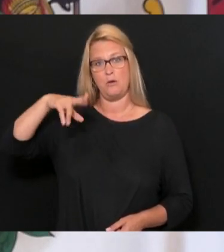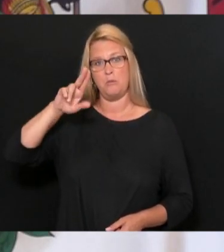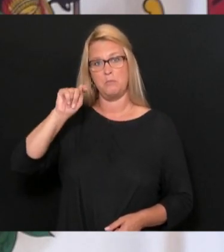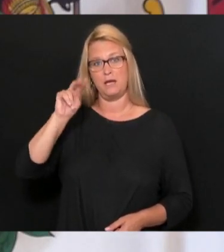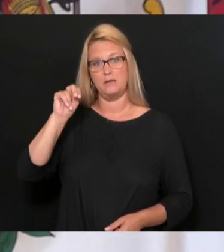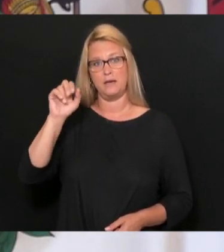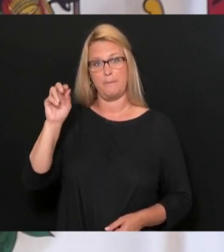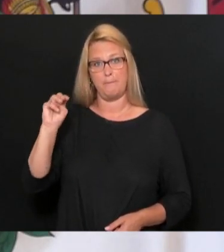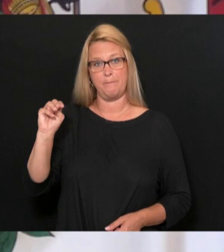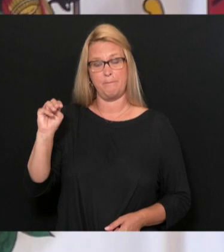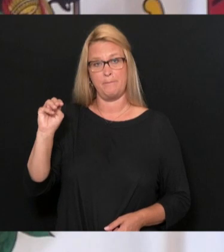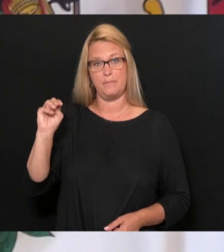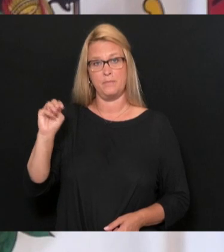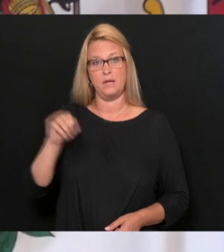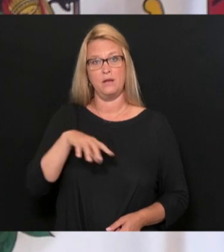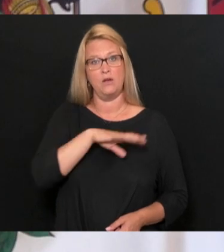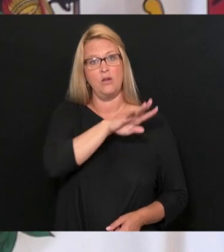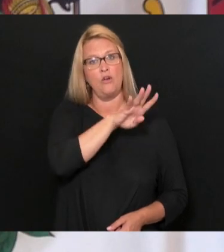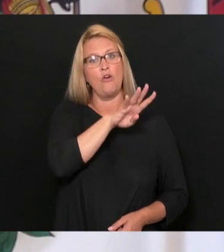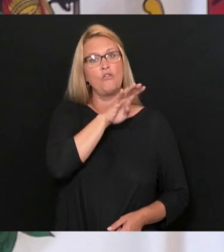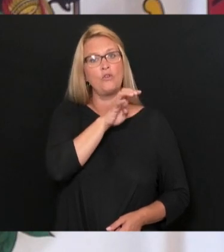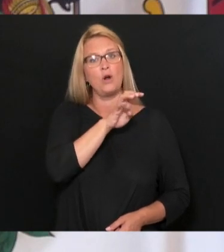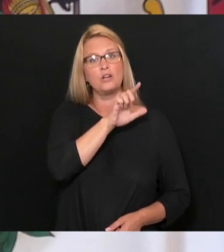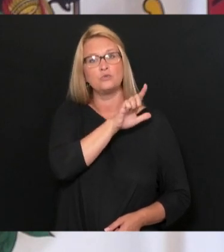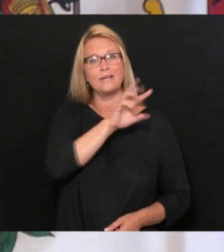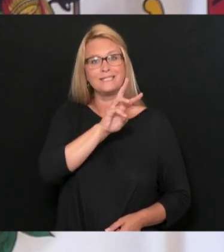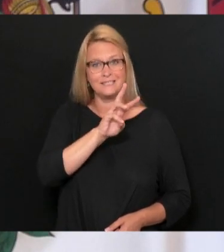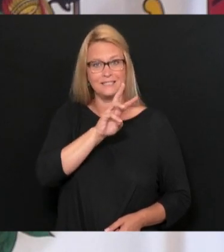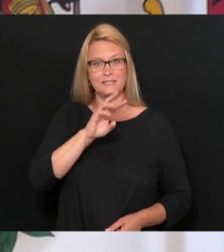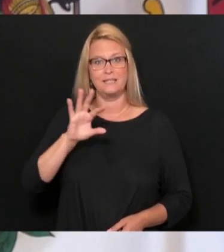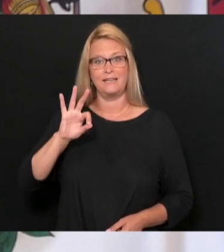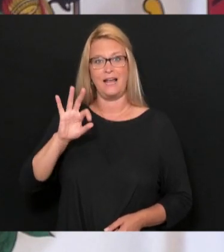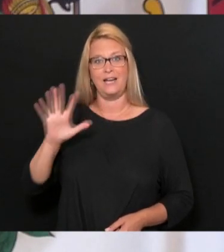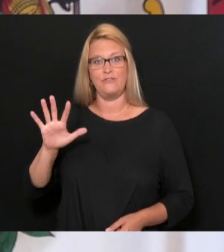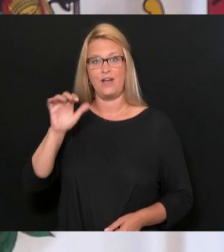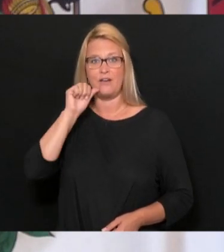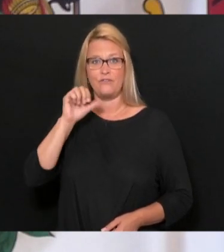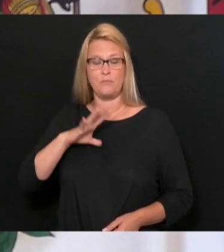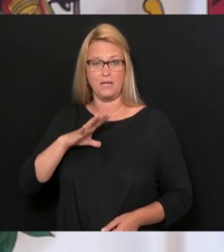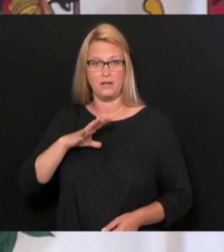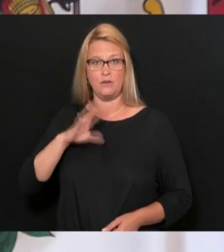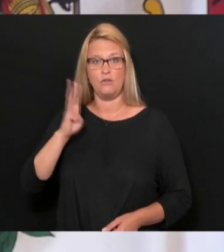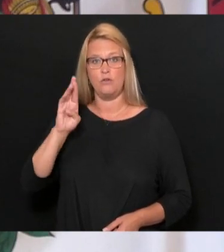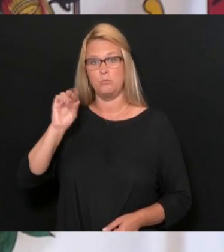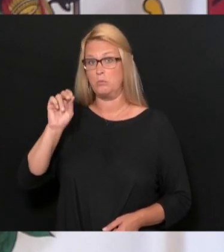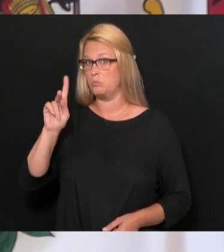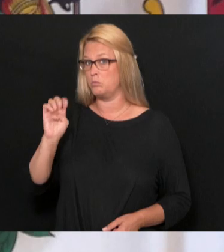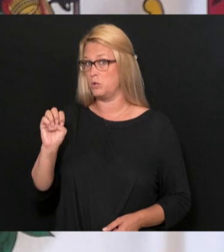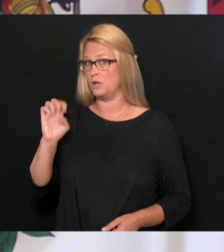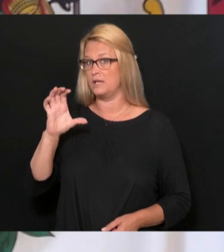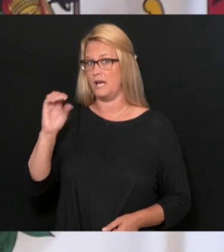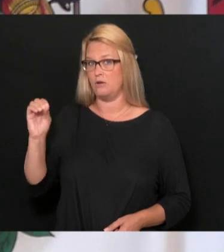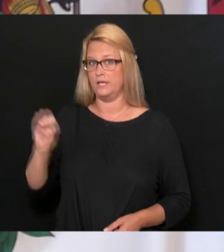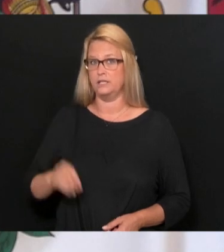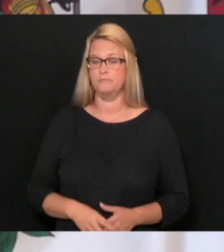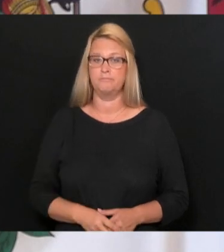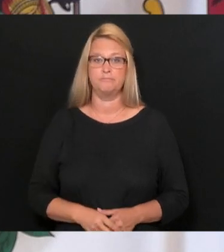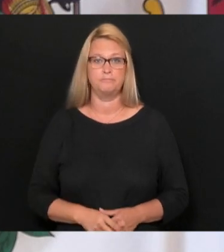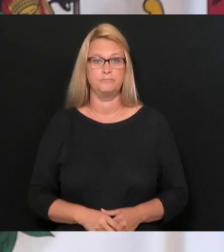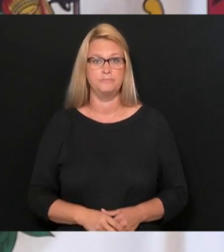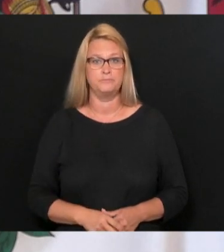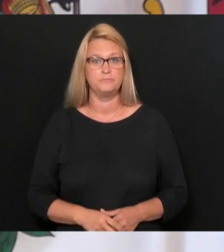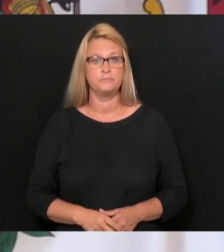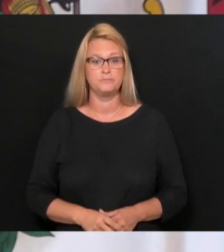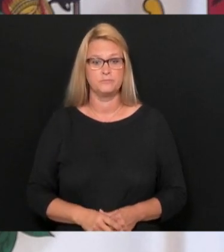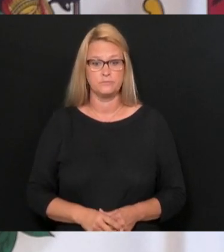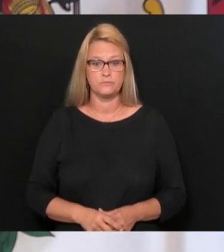County. And our 426th death, a 95-year-old female from Brooke County.